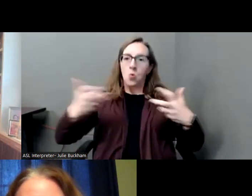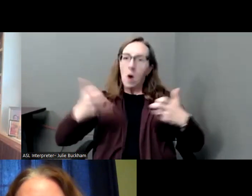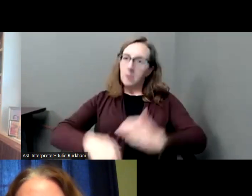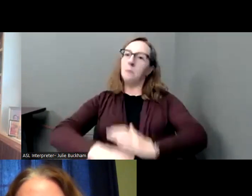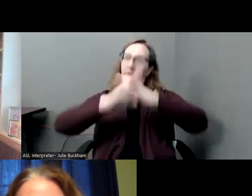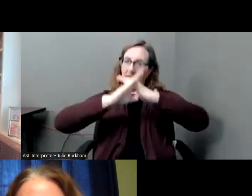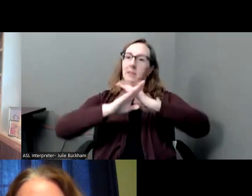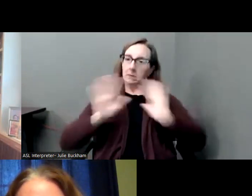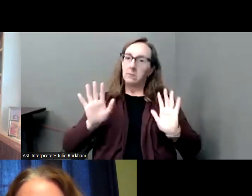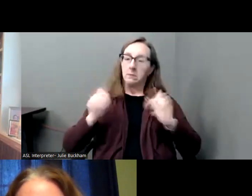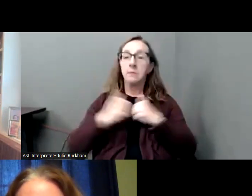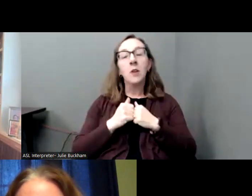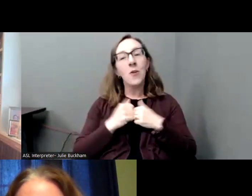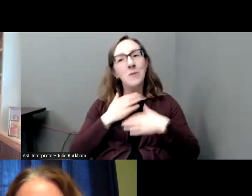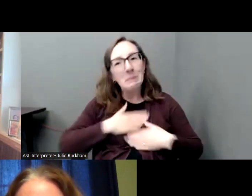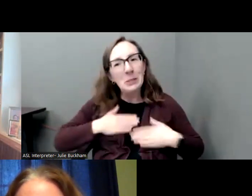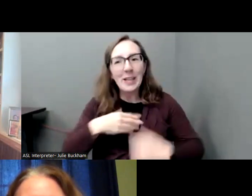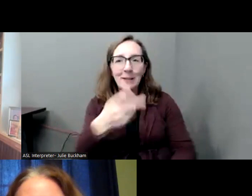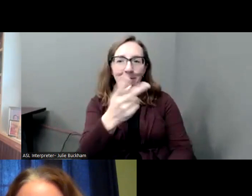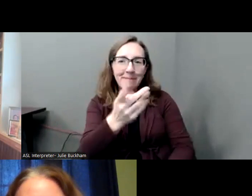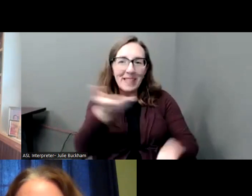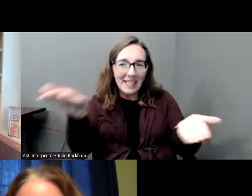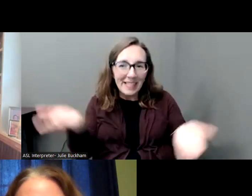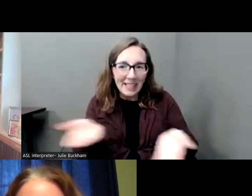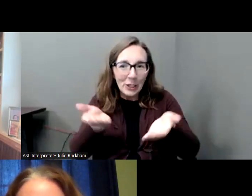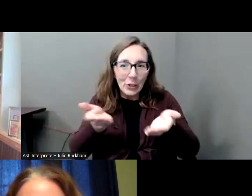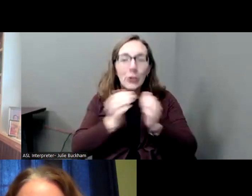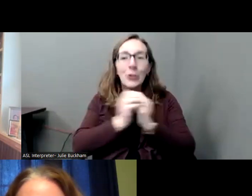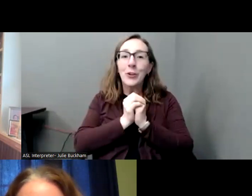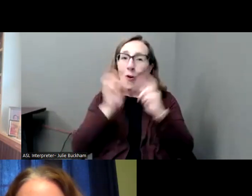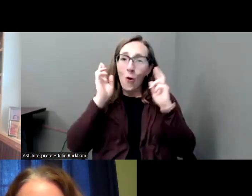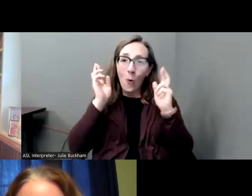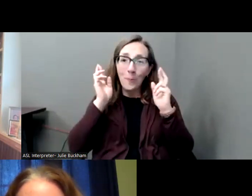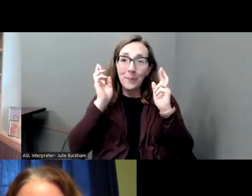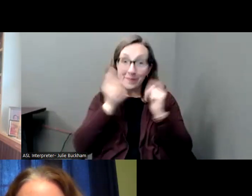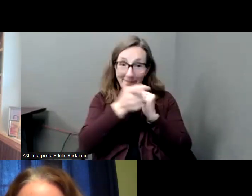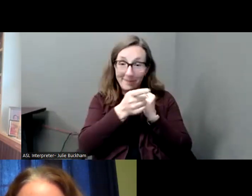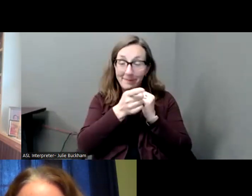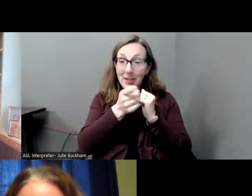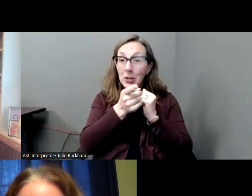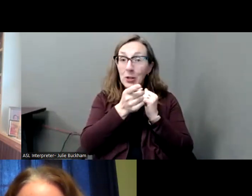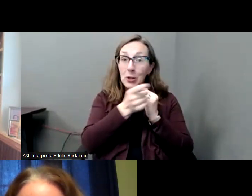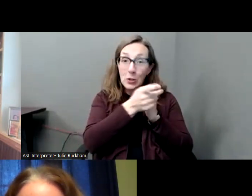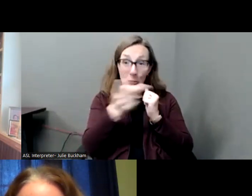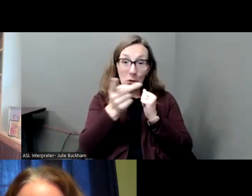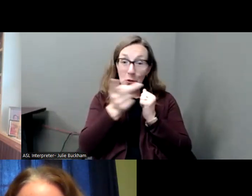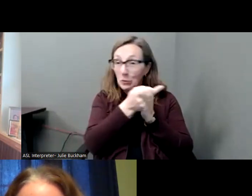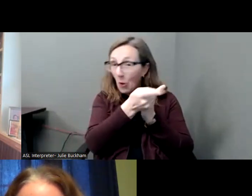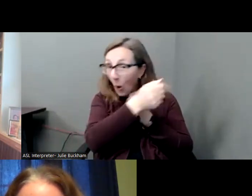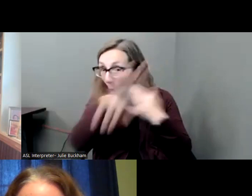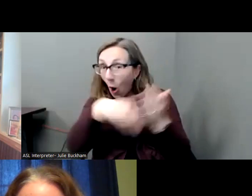happen. So we appreciate you being here with us today and hope you plan to learn as much as we do. Thank you.